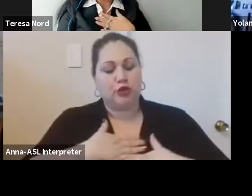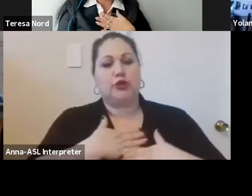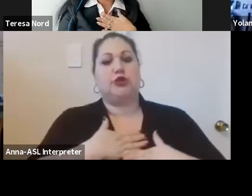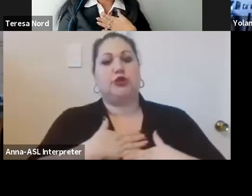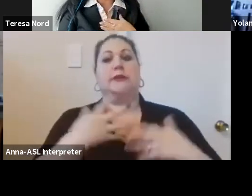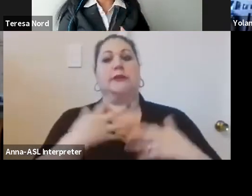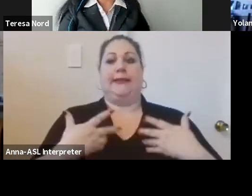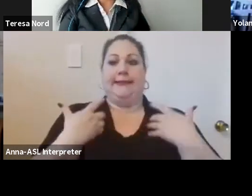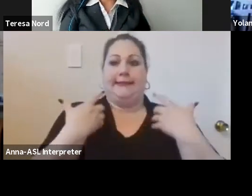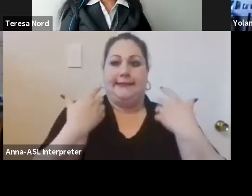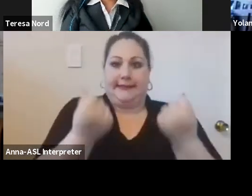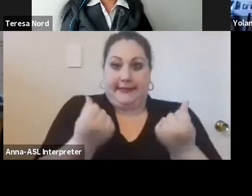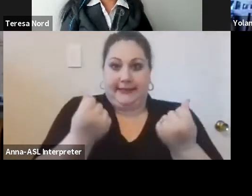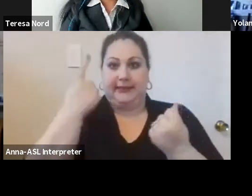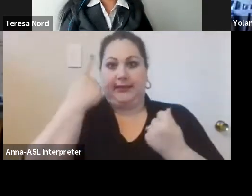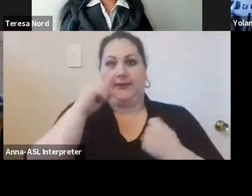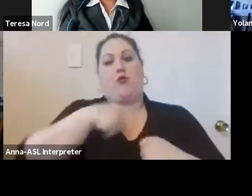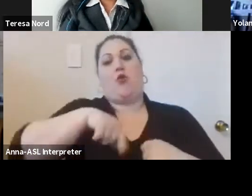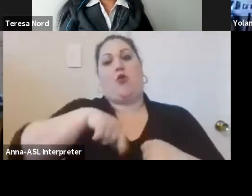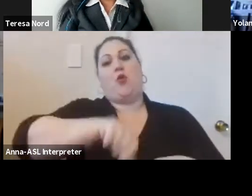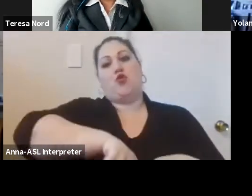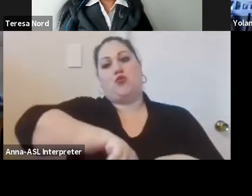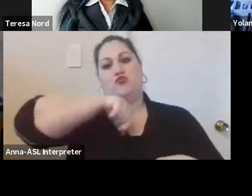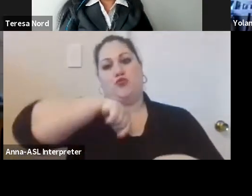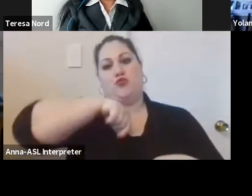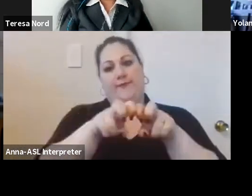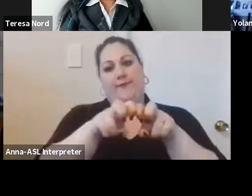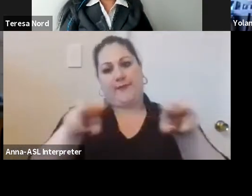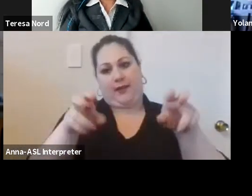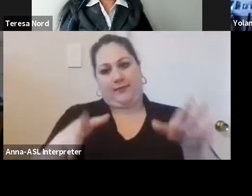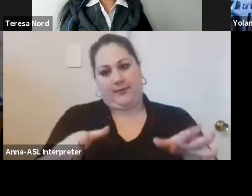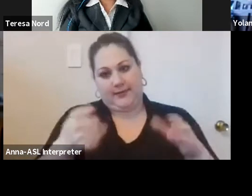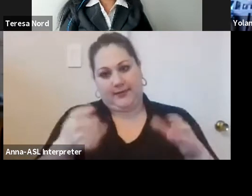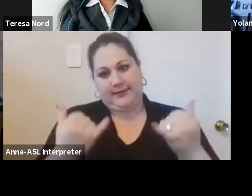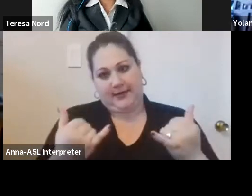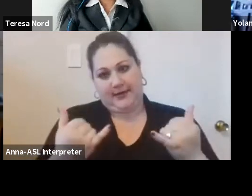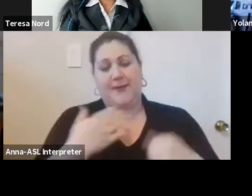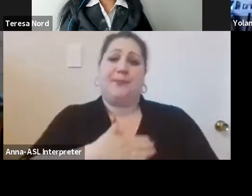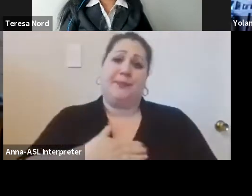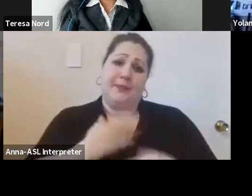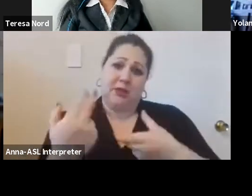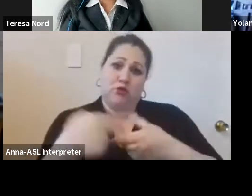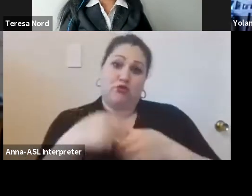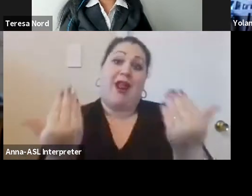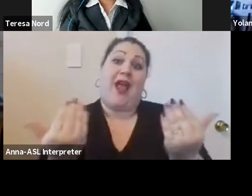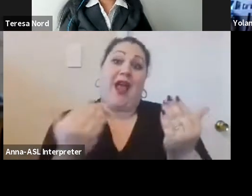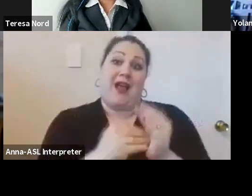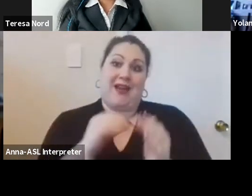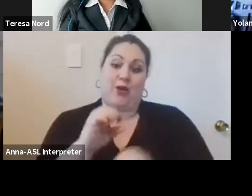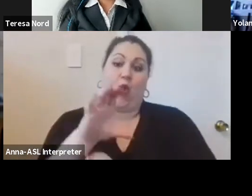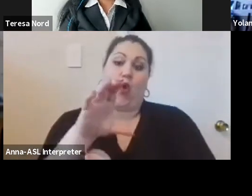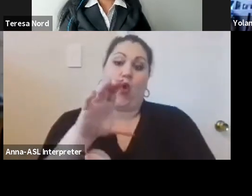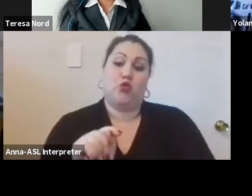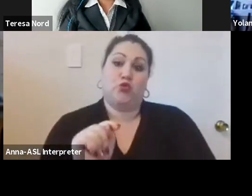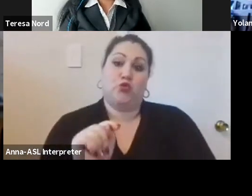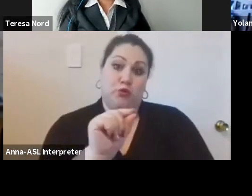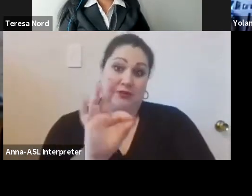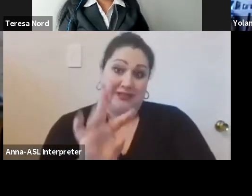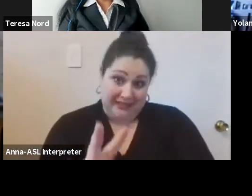panelists. Please don't forget to join us again on October 27th at 2 p.m.